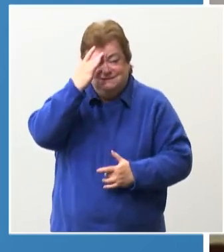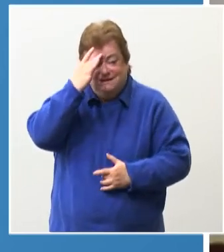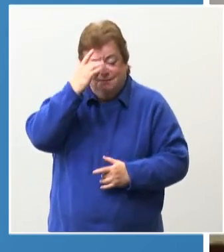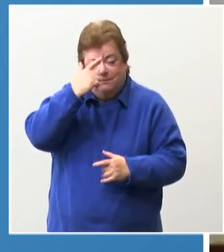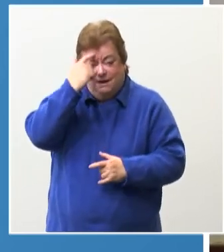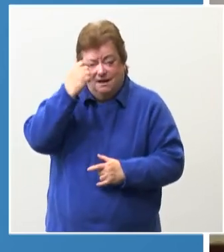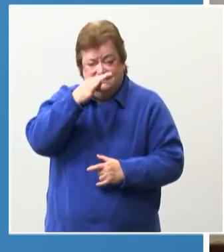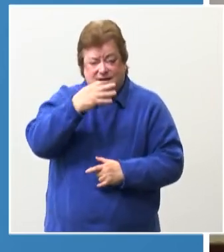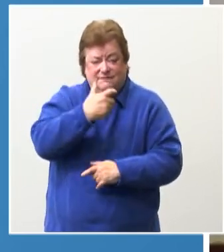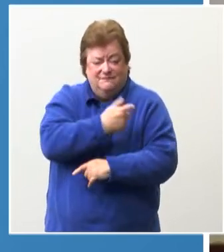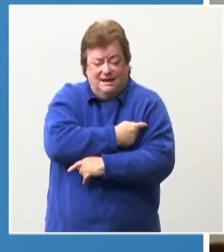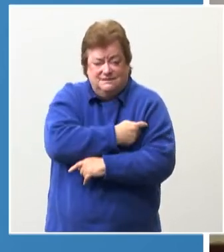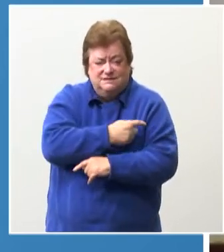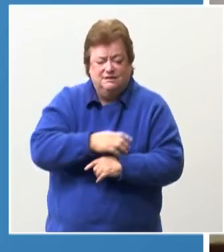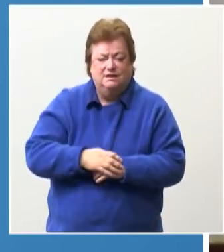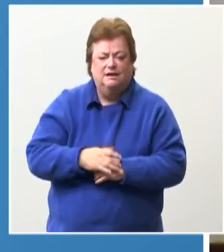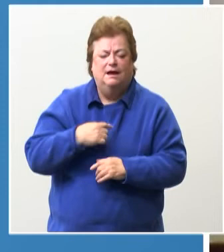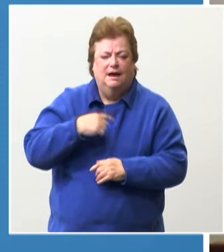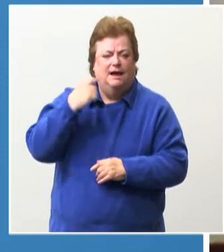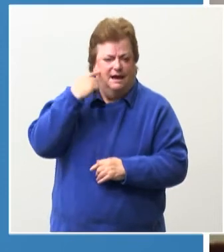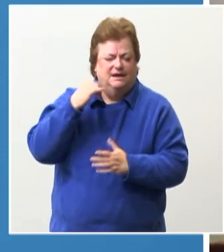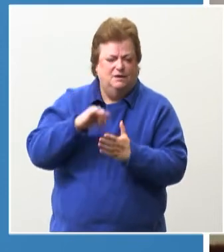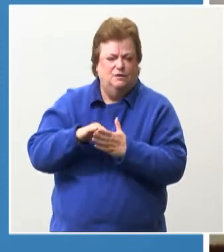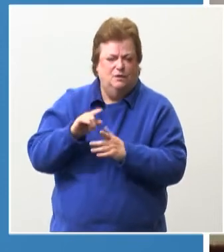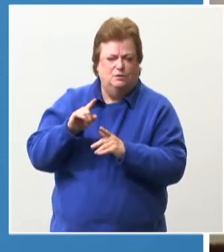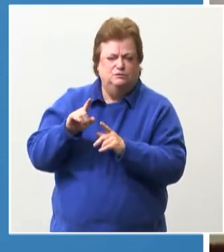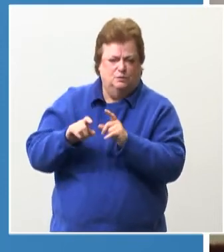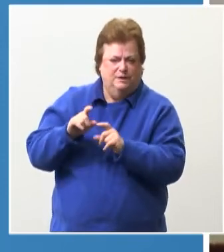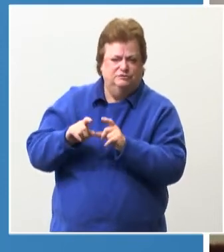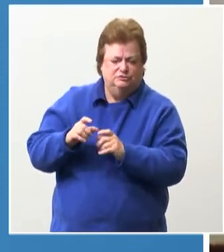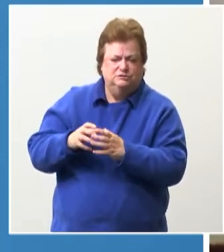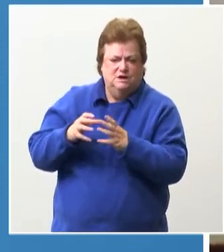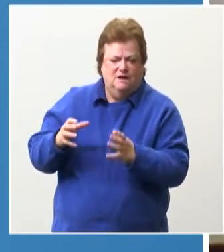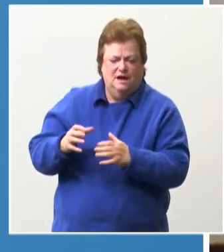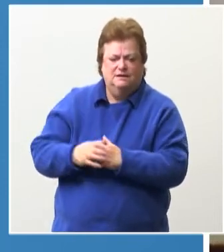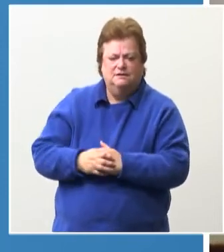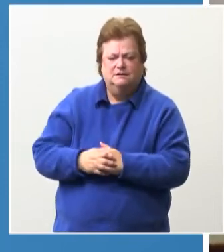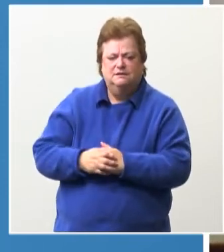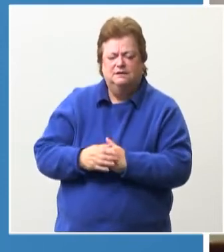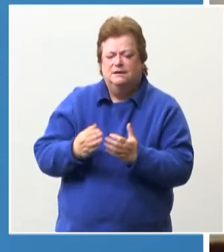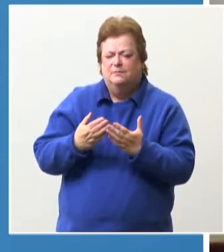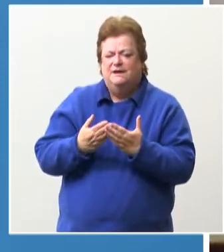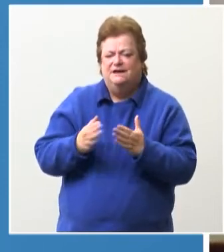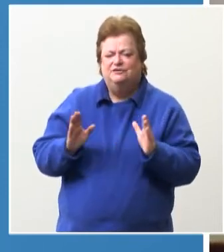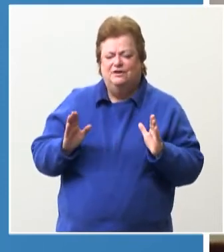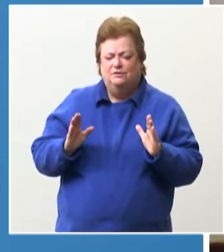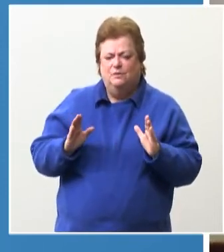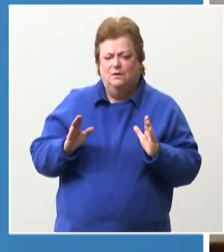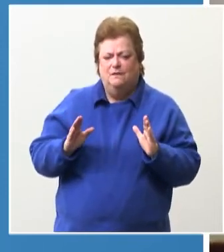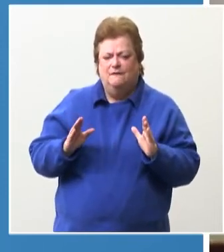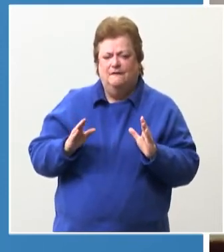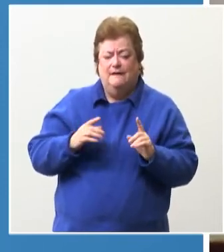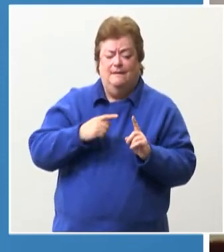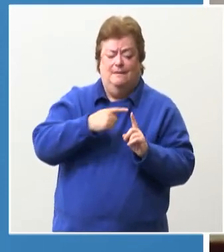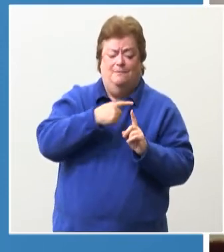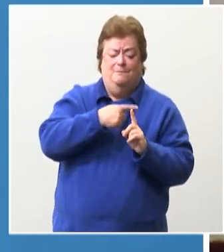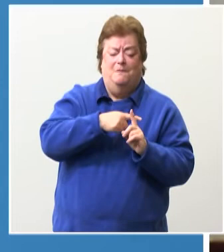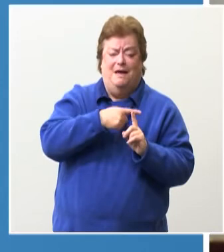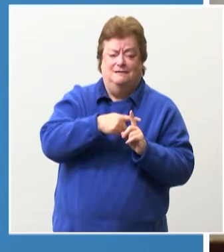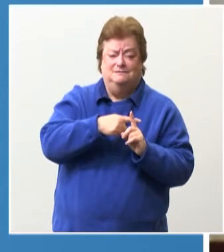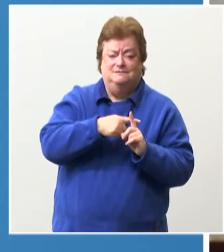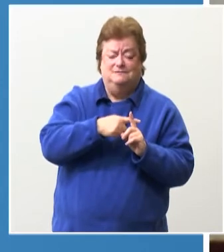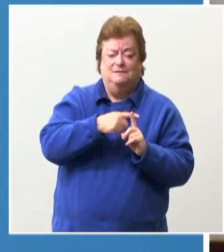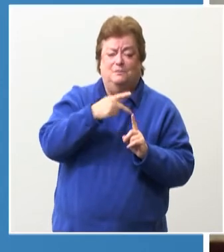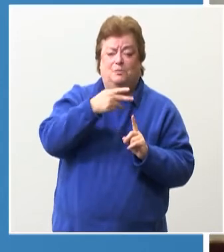vaccine. I hear those questions. And in general, the pros of getting the